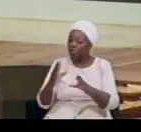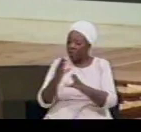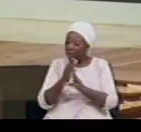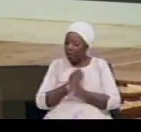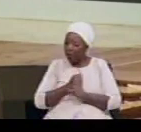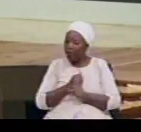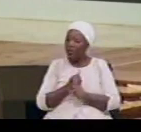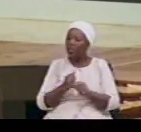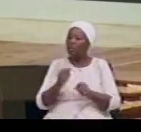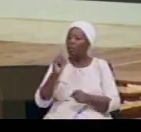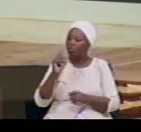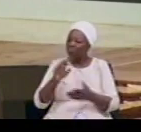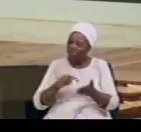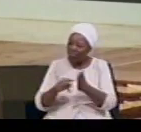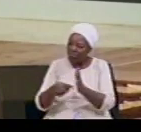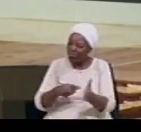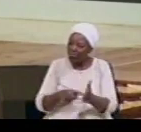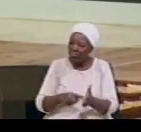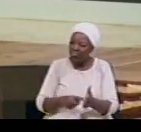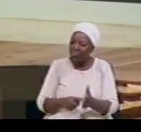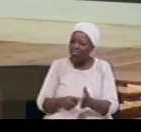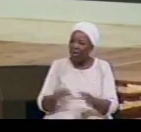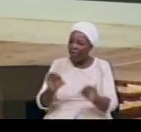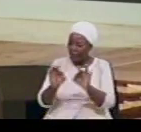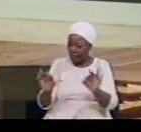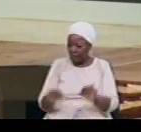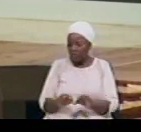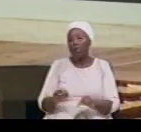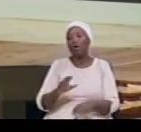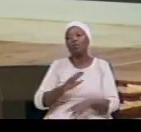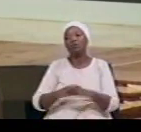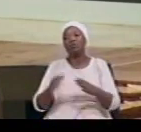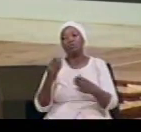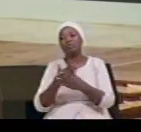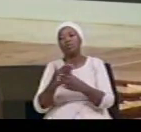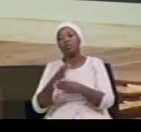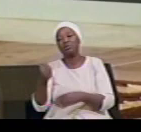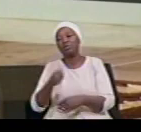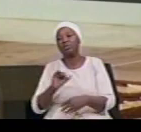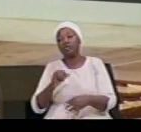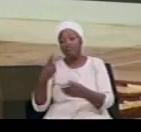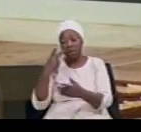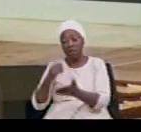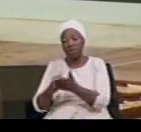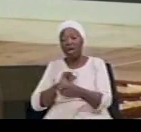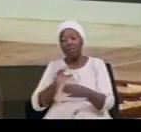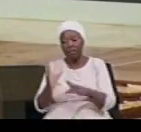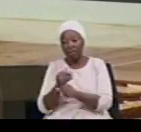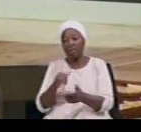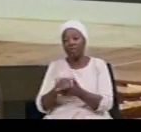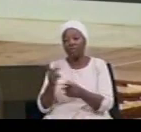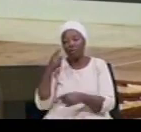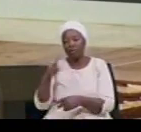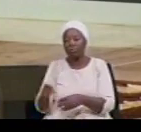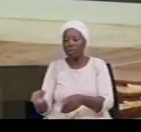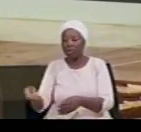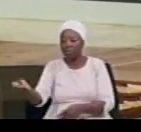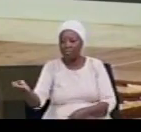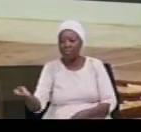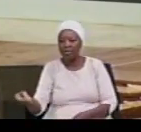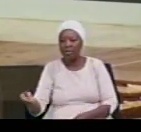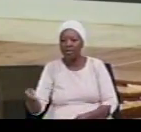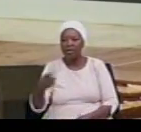form. Don't worry, look at it. I obtained it for you. Will you then still say,